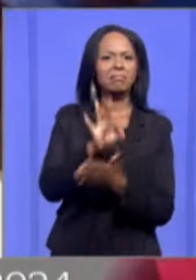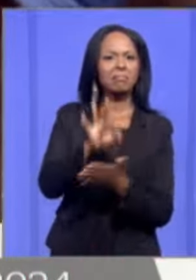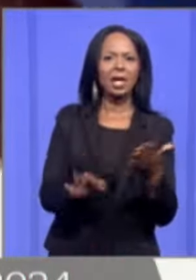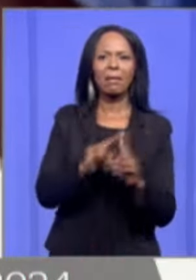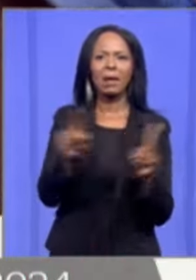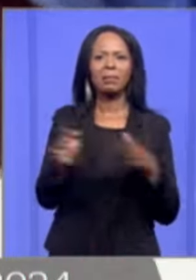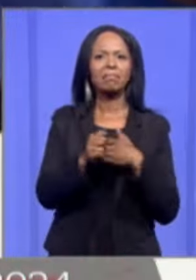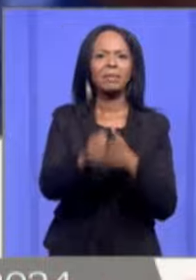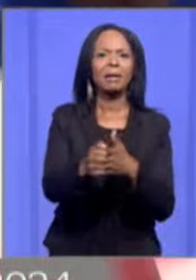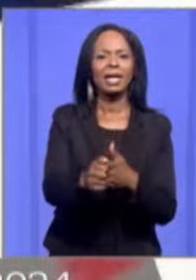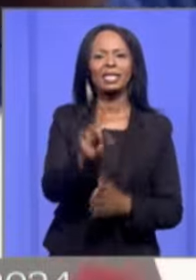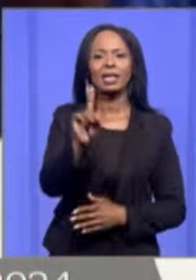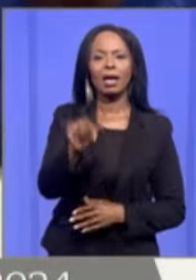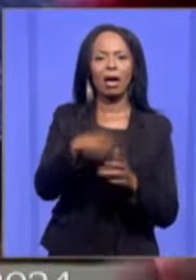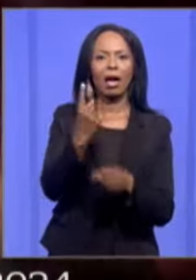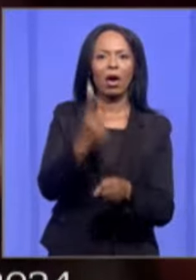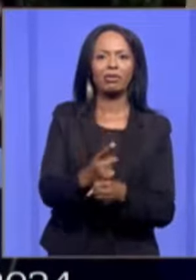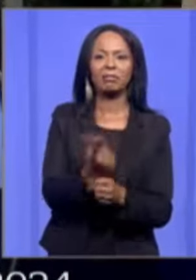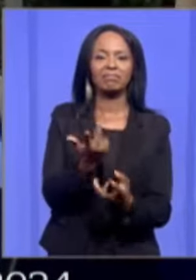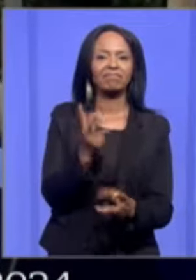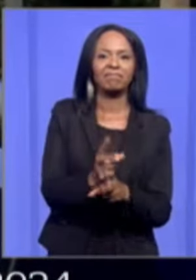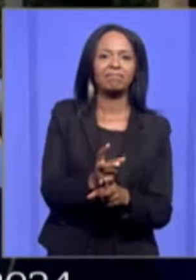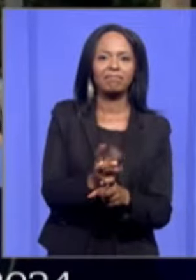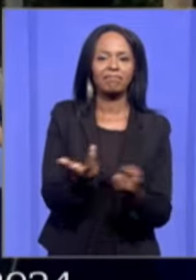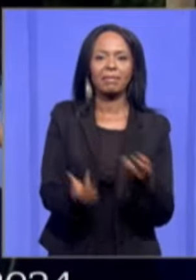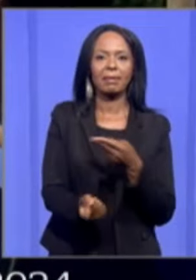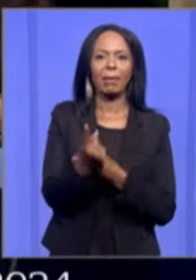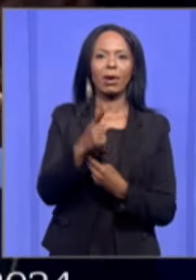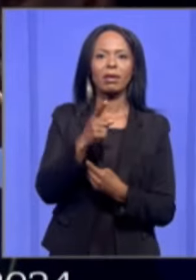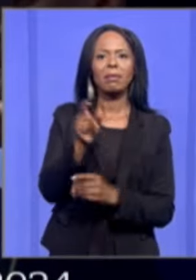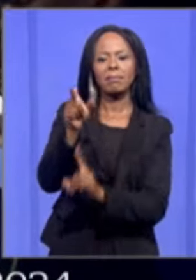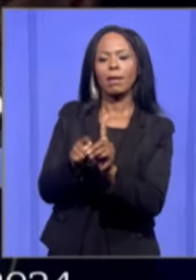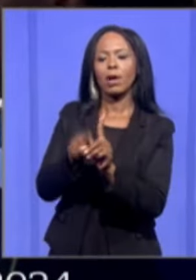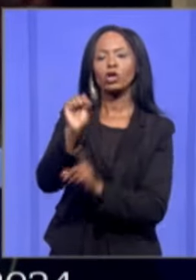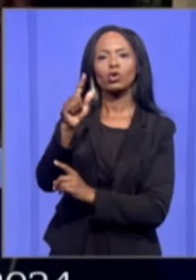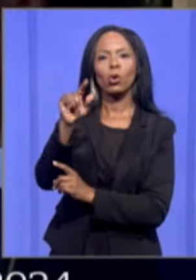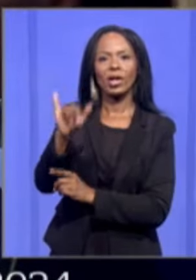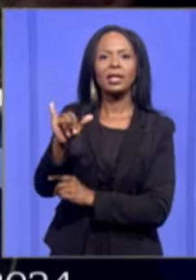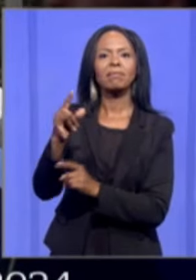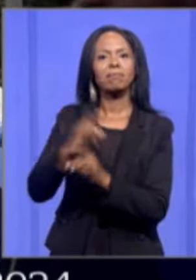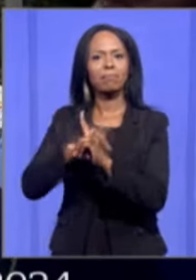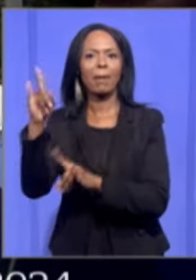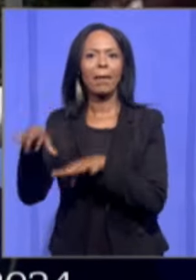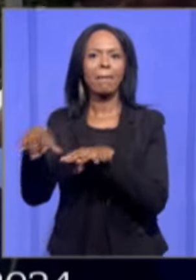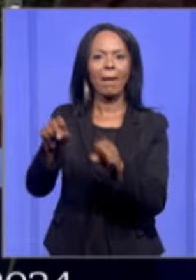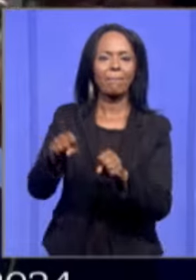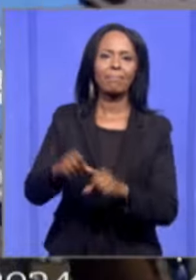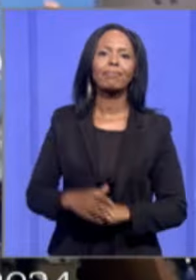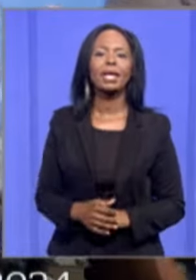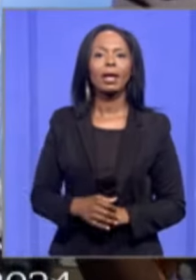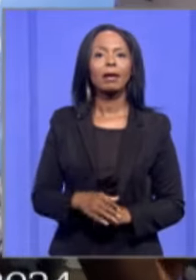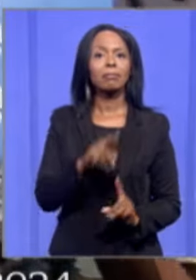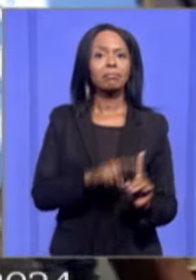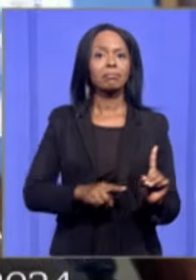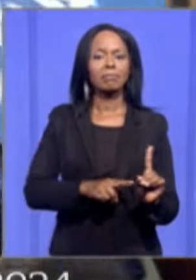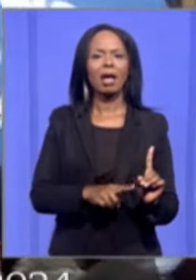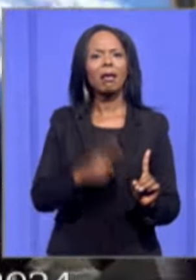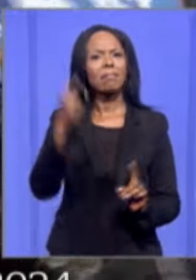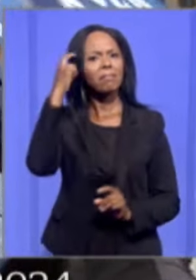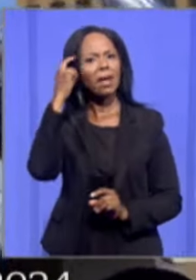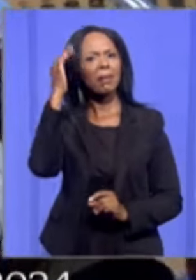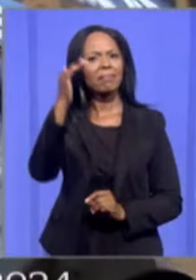DA mono Gauteng morago ga gore maemo ao a fengwe ke Solim Simanga. Ramolefo o akanya gore legae